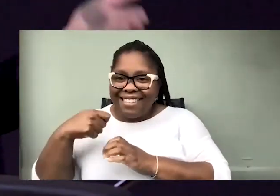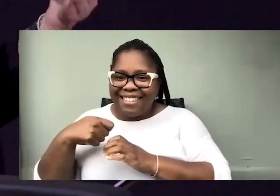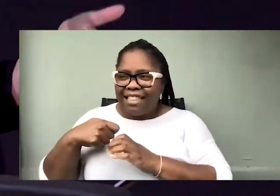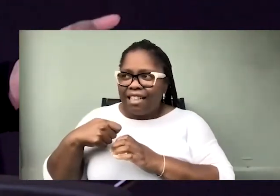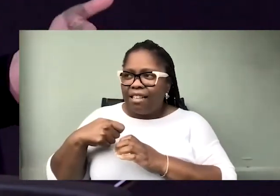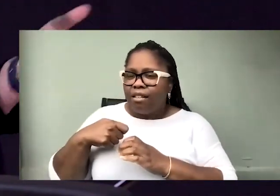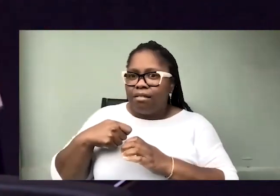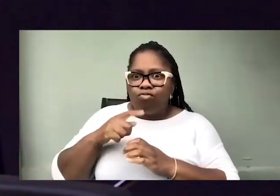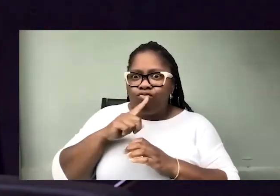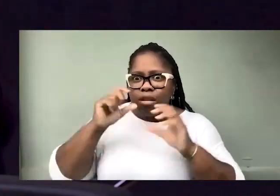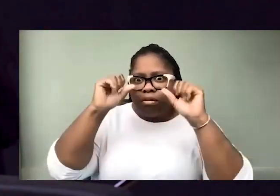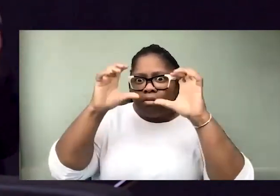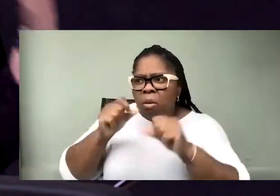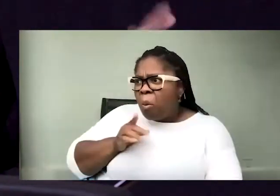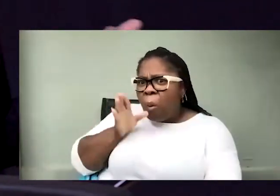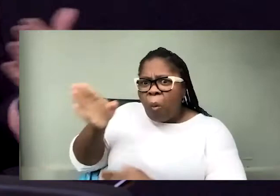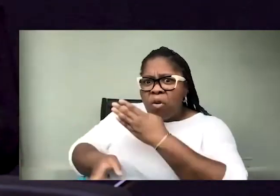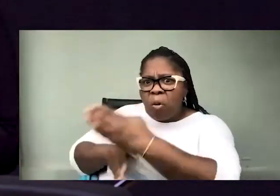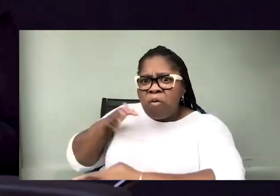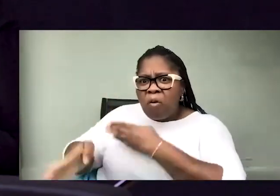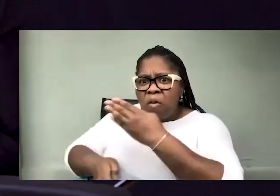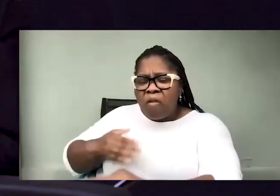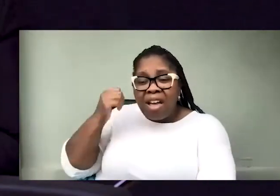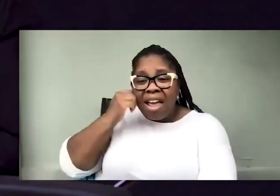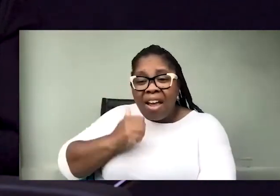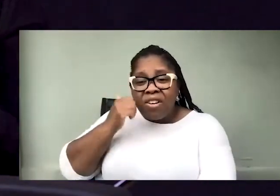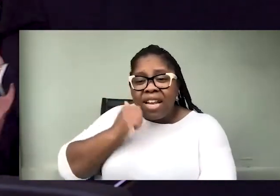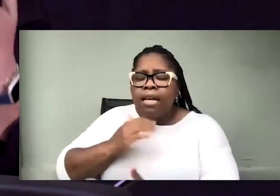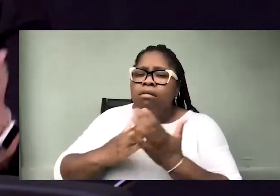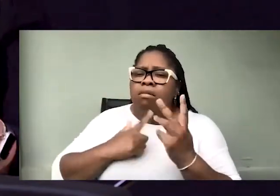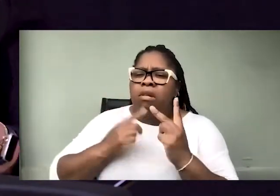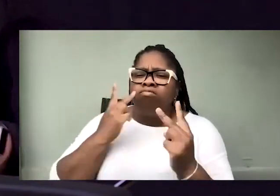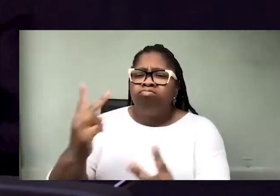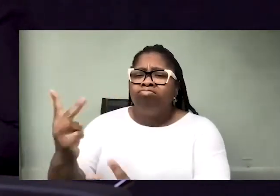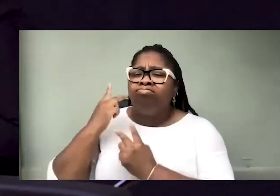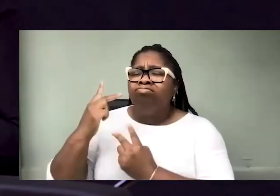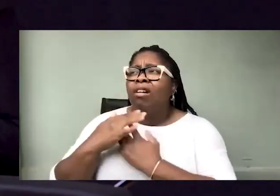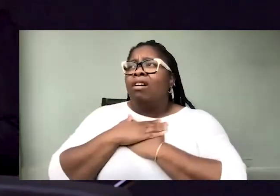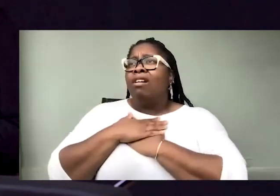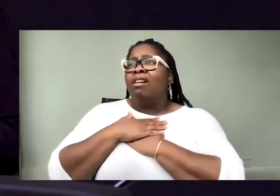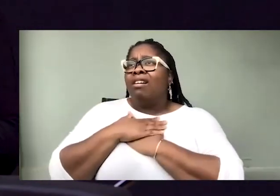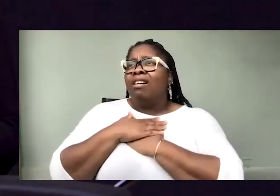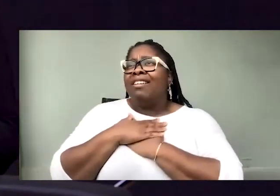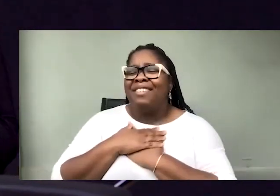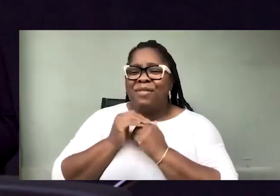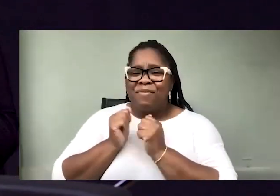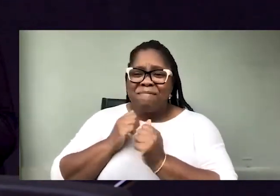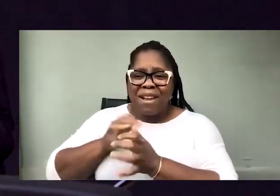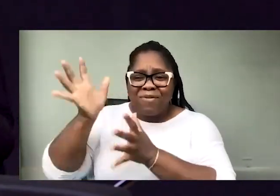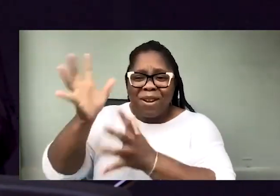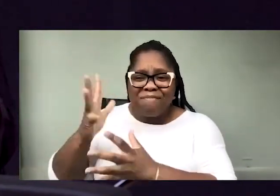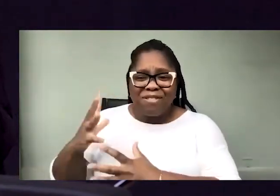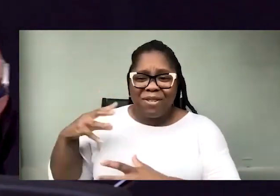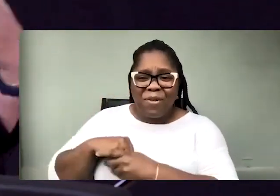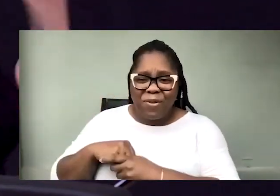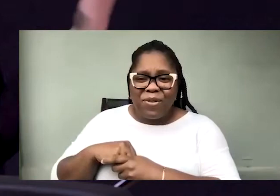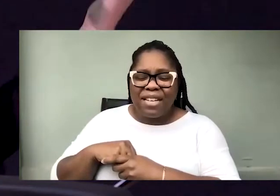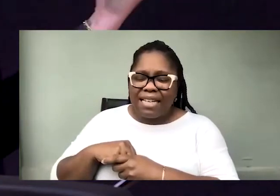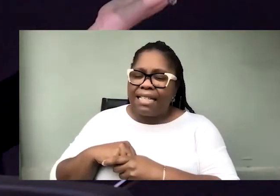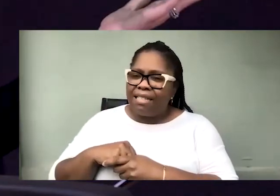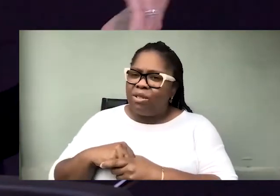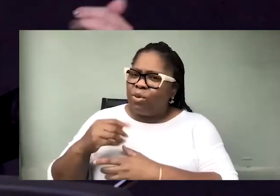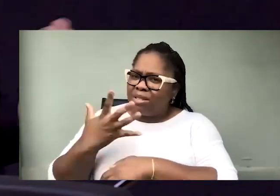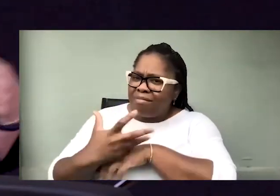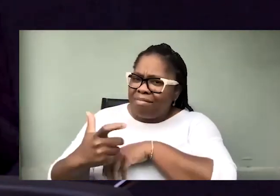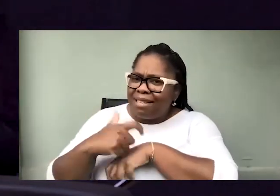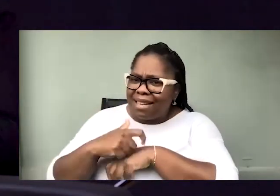able to see my grandparents every day. Some of my fondest memories are with my grandparents and have them included in it. And spending time